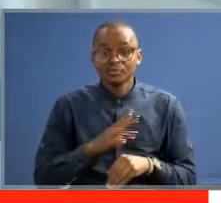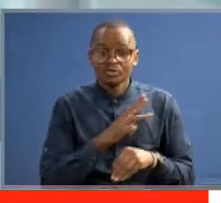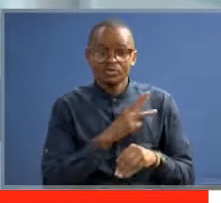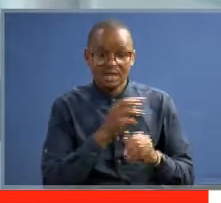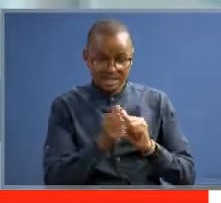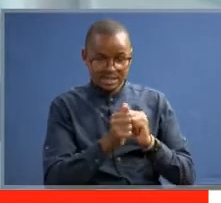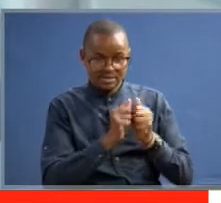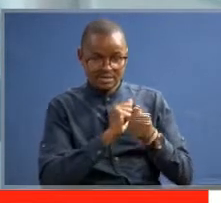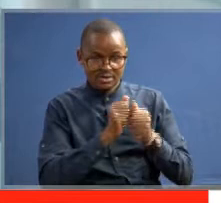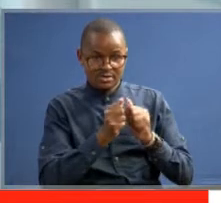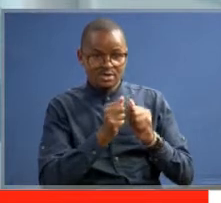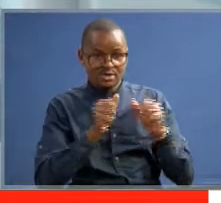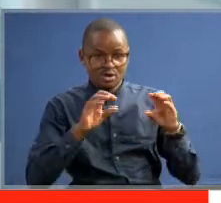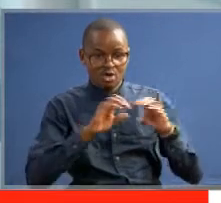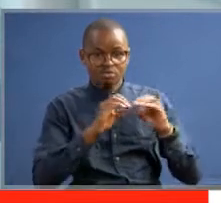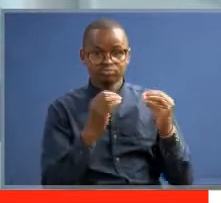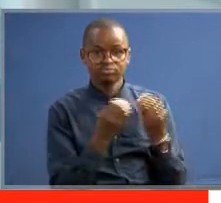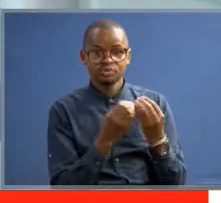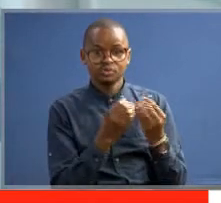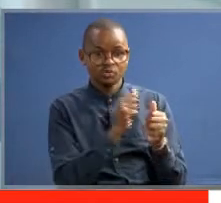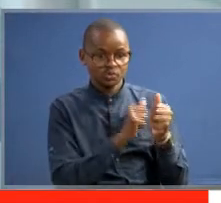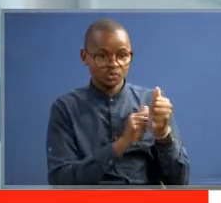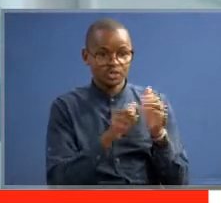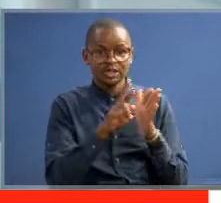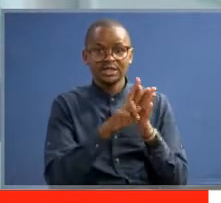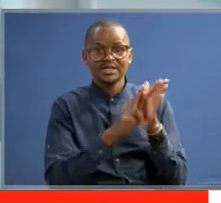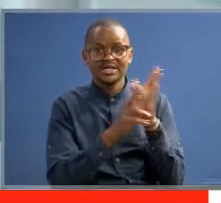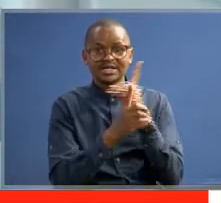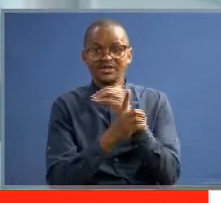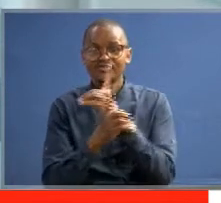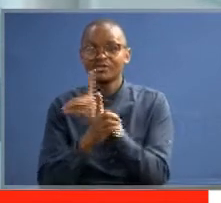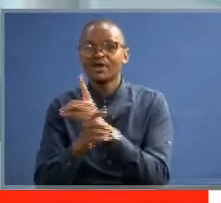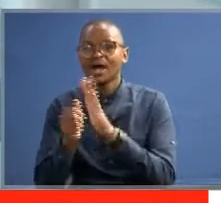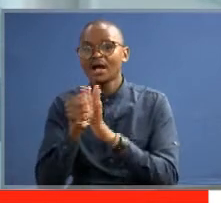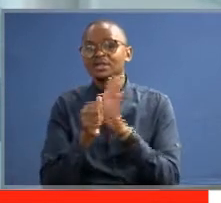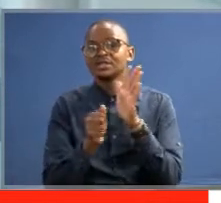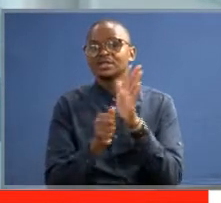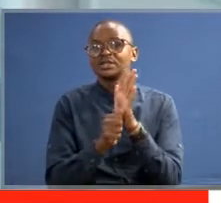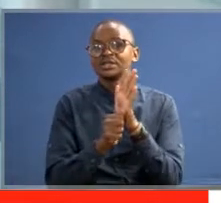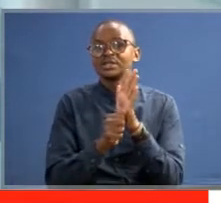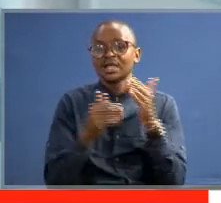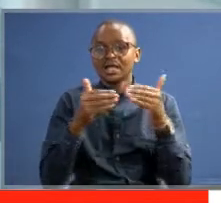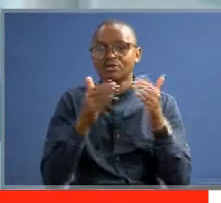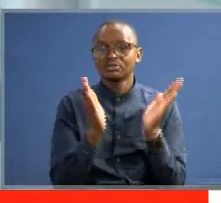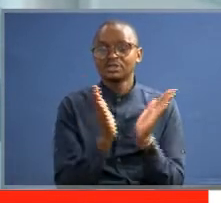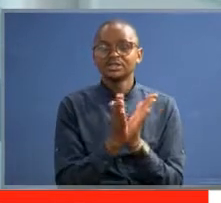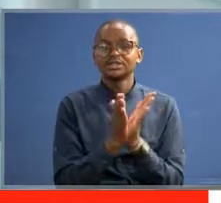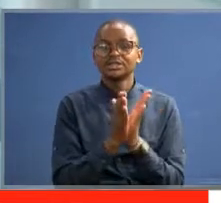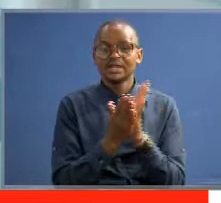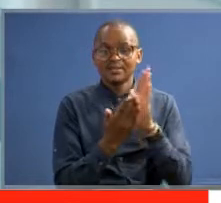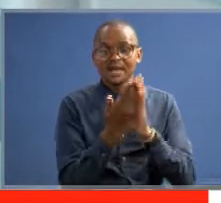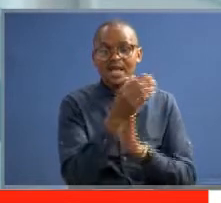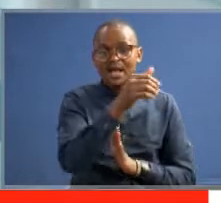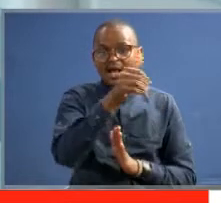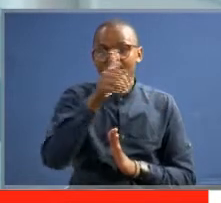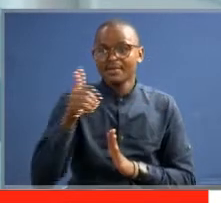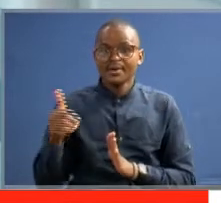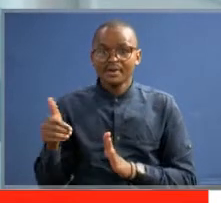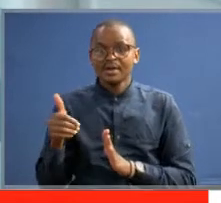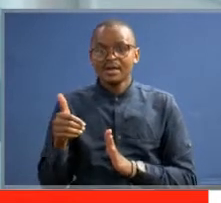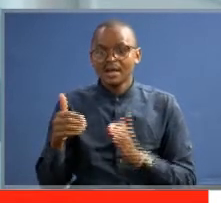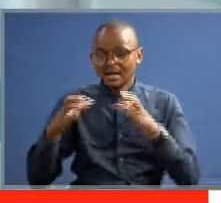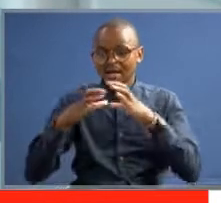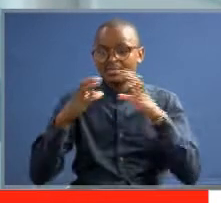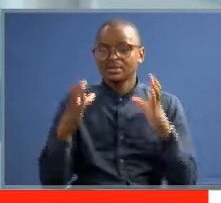sports federations and sports organizations which were registered under different acts. Under the Community Development, others were registered under